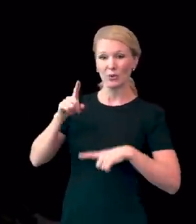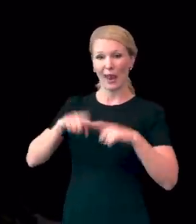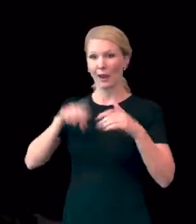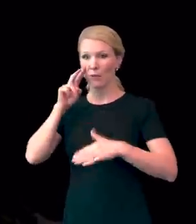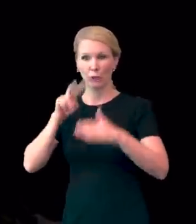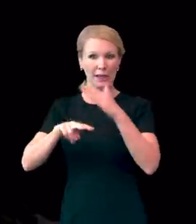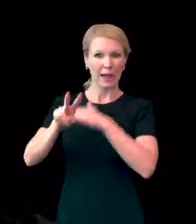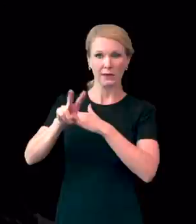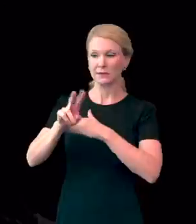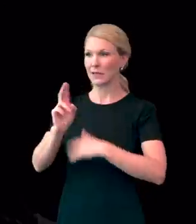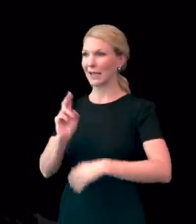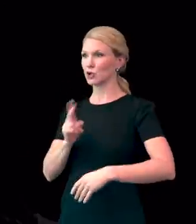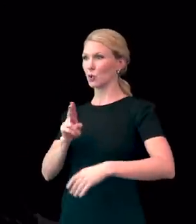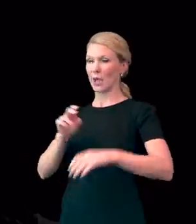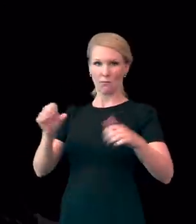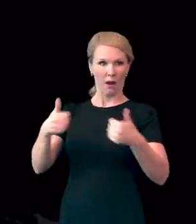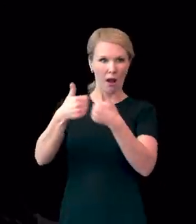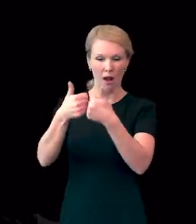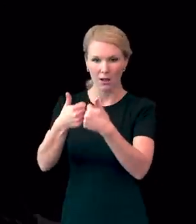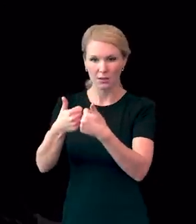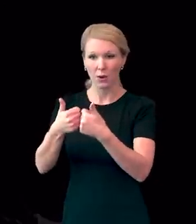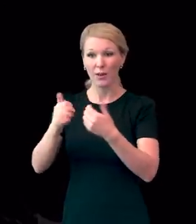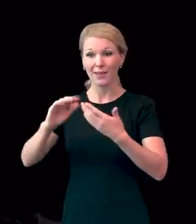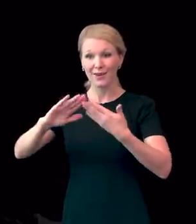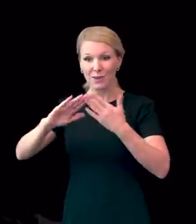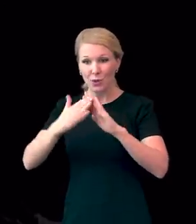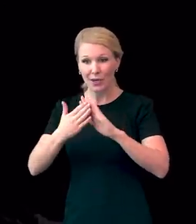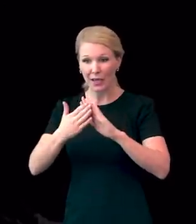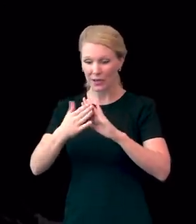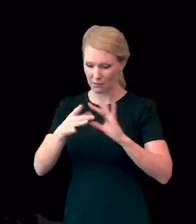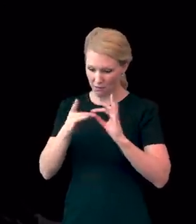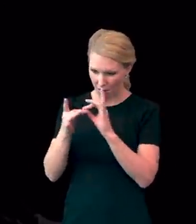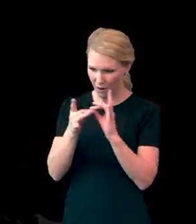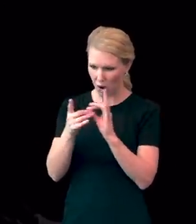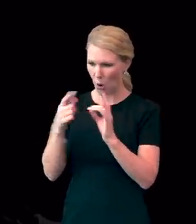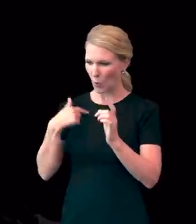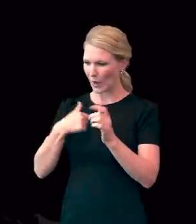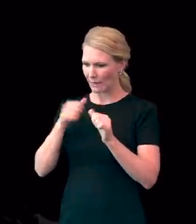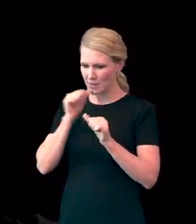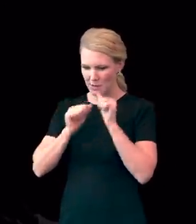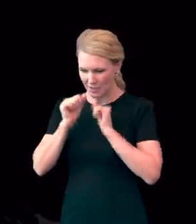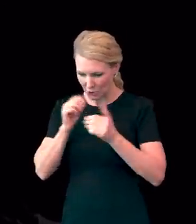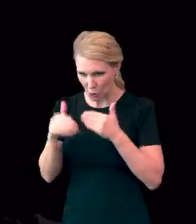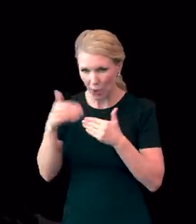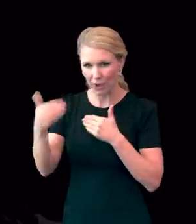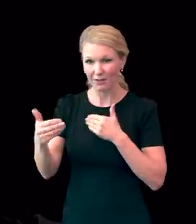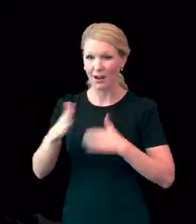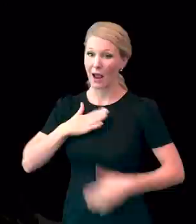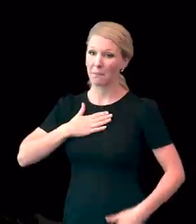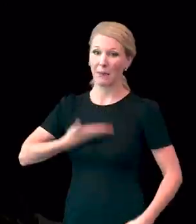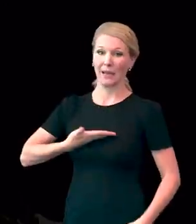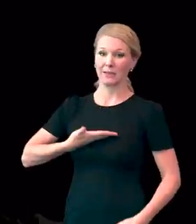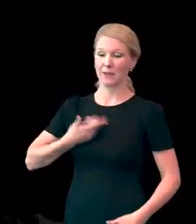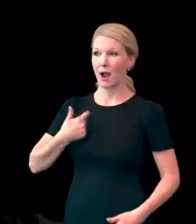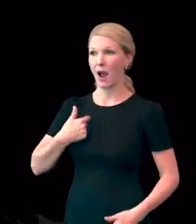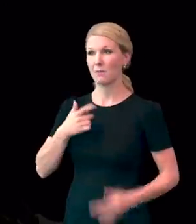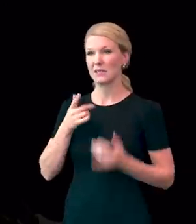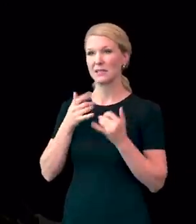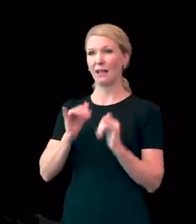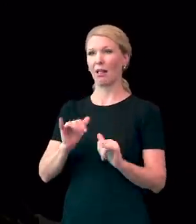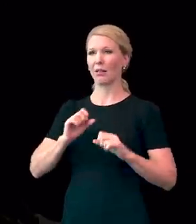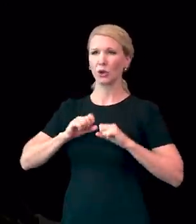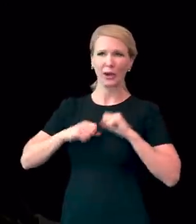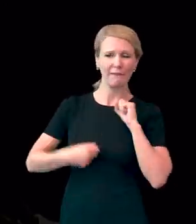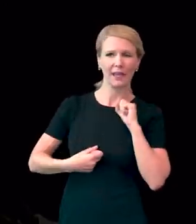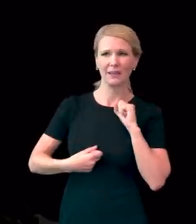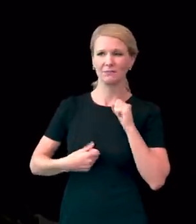and historical challenges. As a community, we have endured despite these circumstances. I must admit that I'm still grieving the loss of the